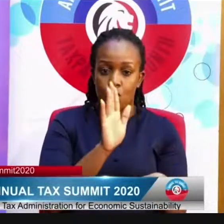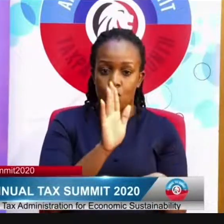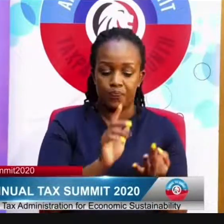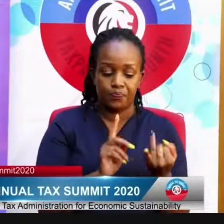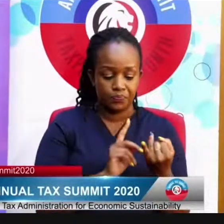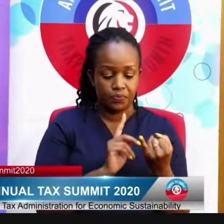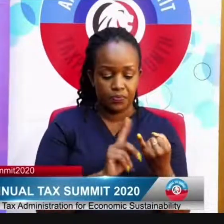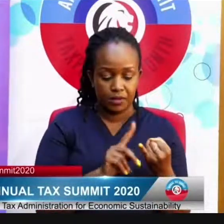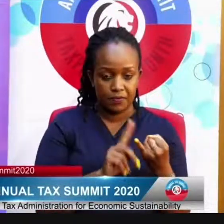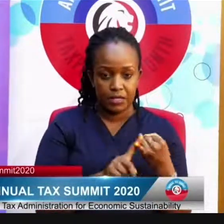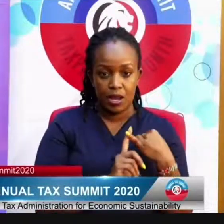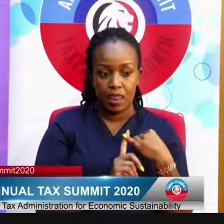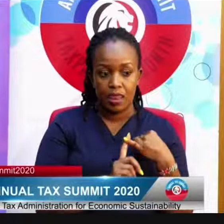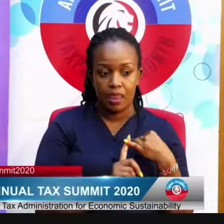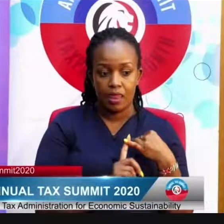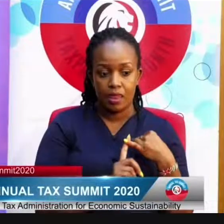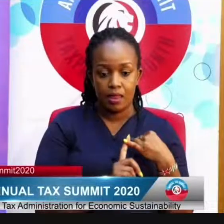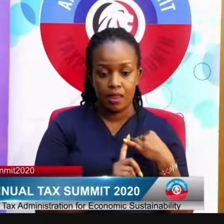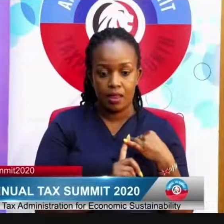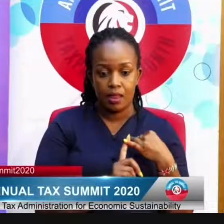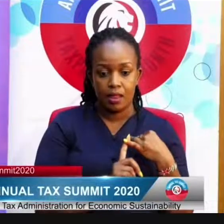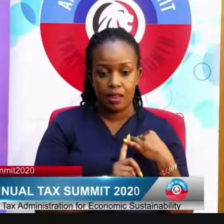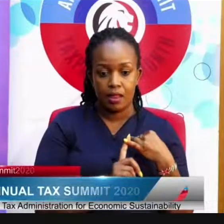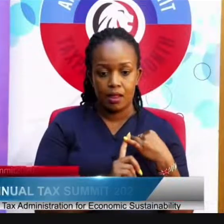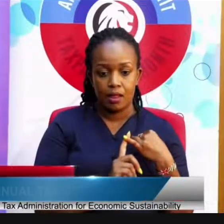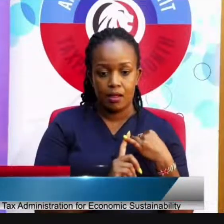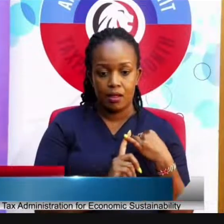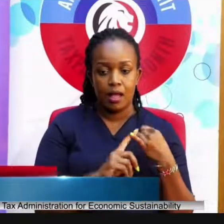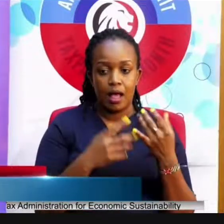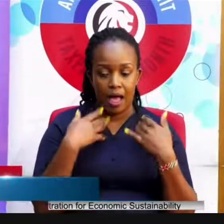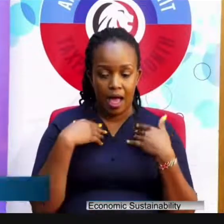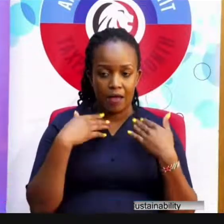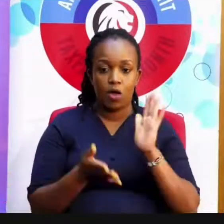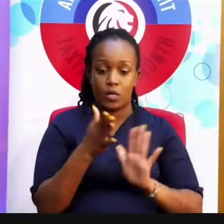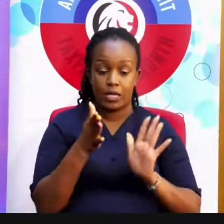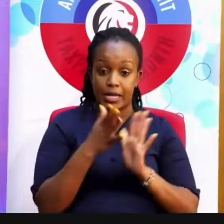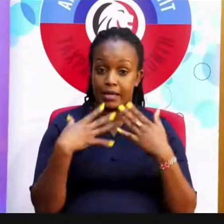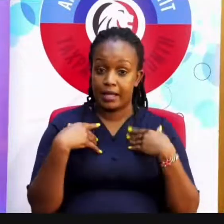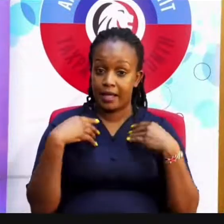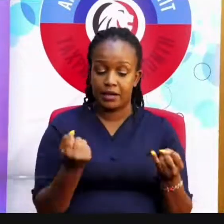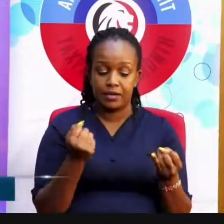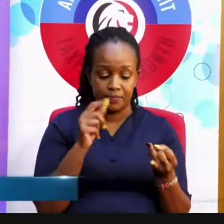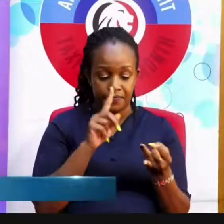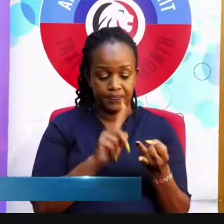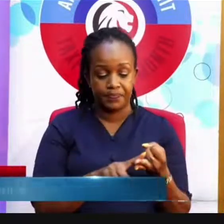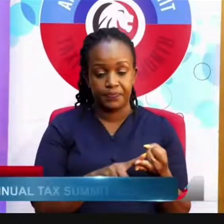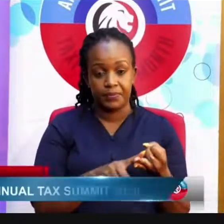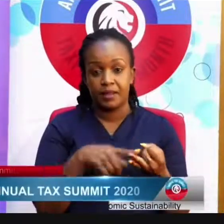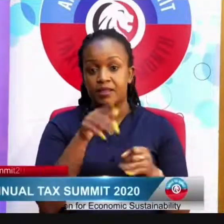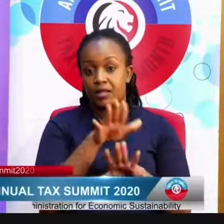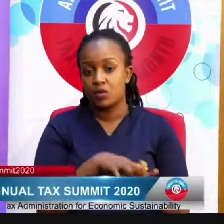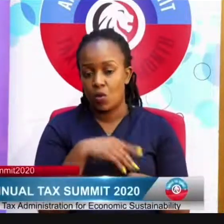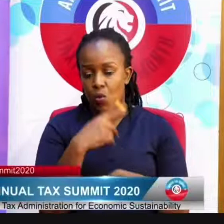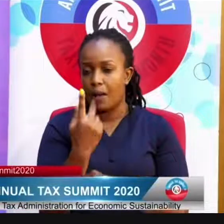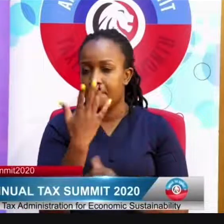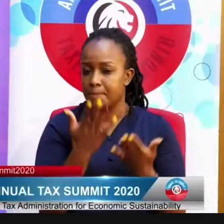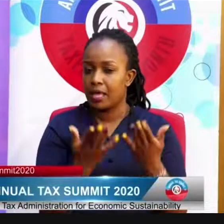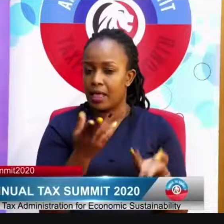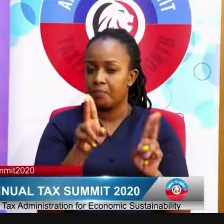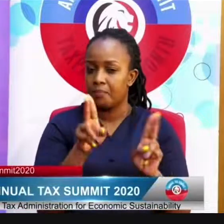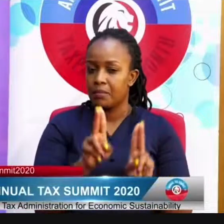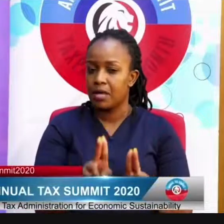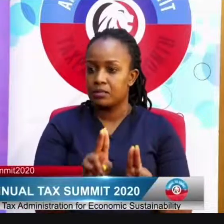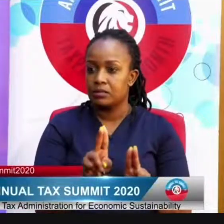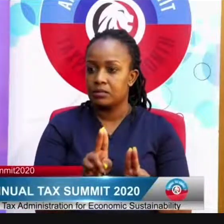says we're going to have a quick kind of recovery. The slow one that says it's going to take a bit of time. And then the